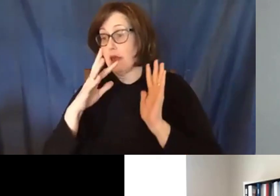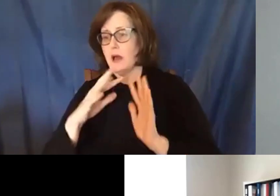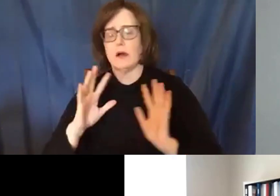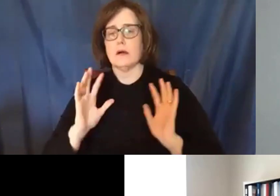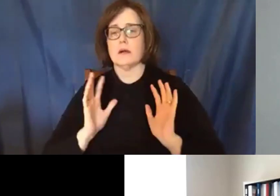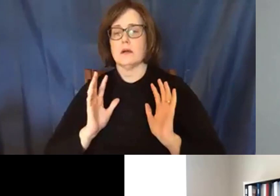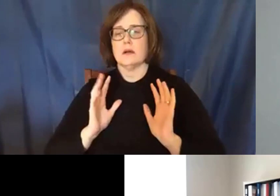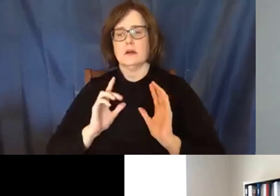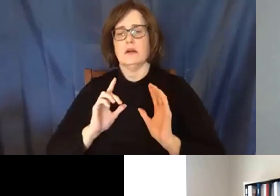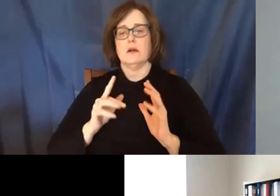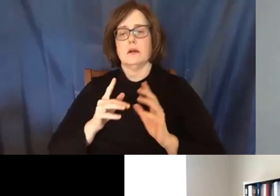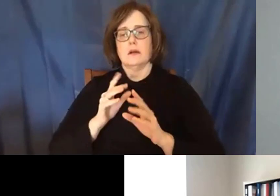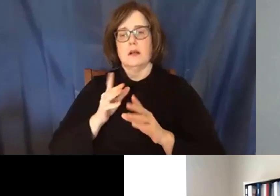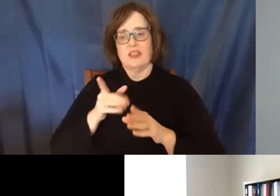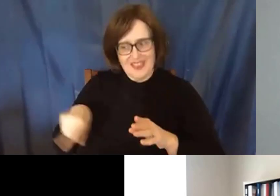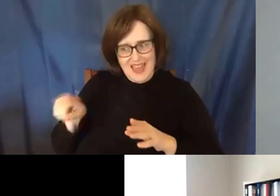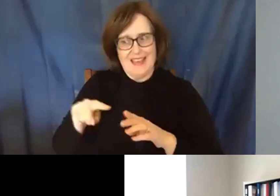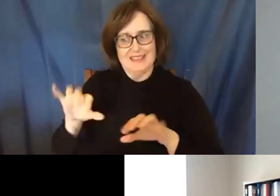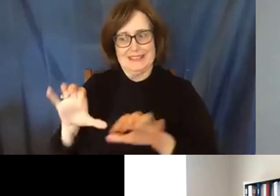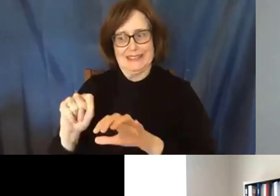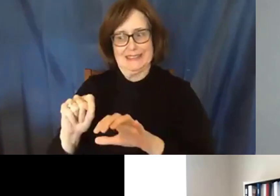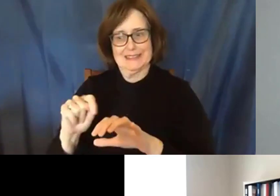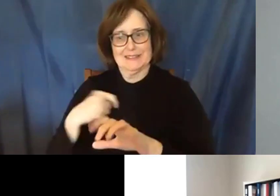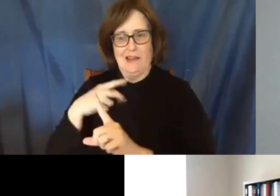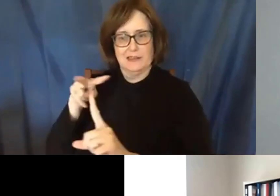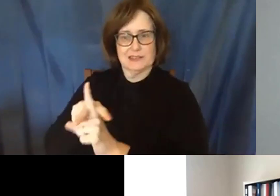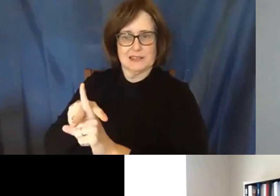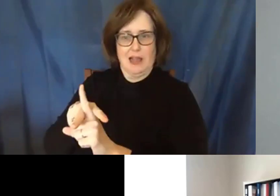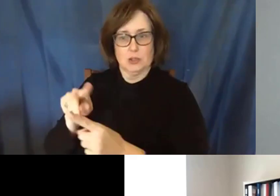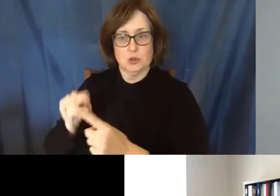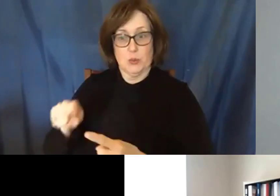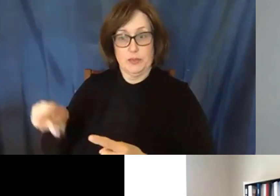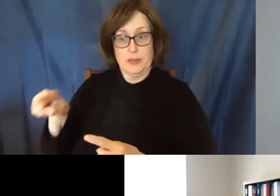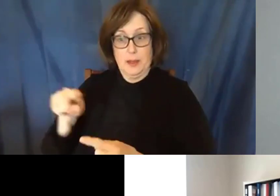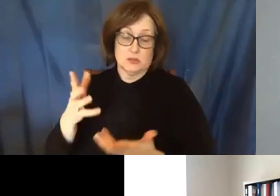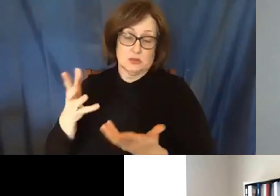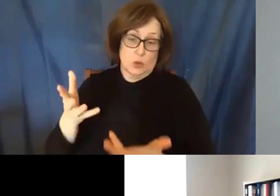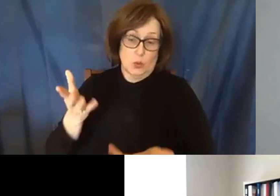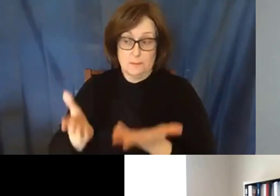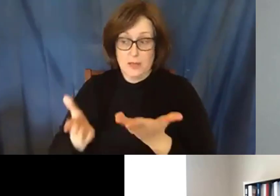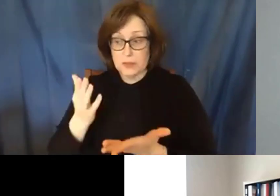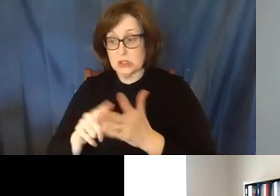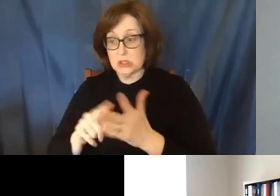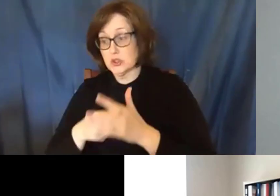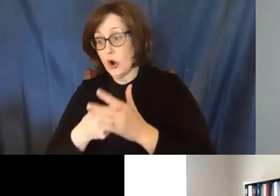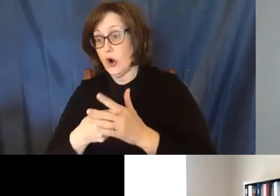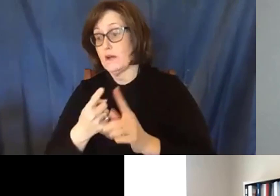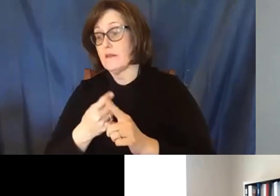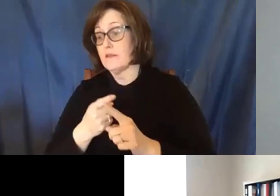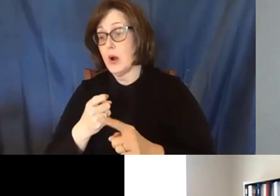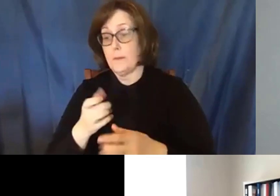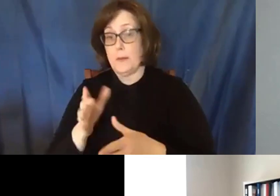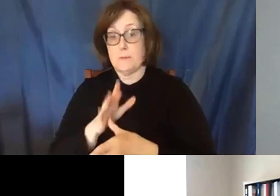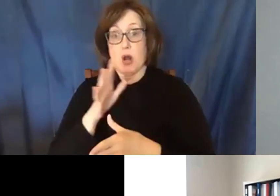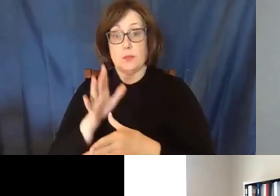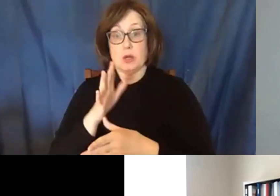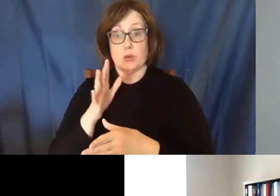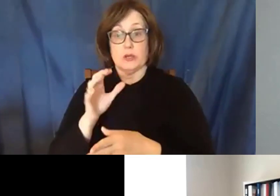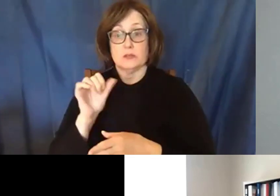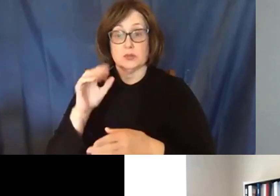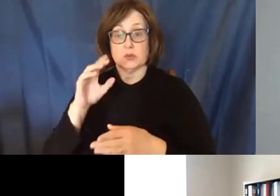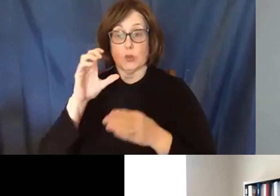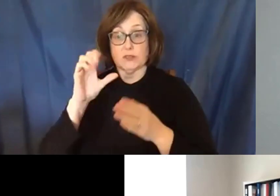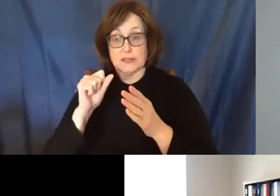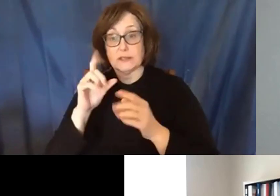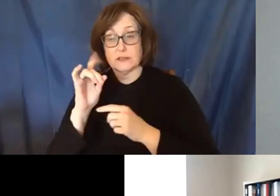bibliographies are out there. But I just wanted to suggest that maybe you start with like primary sources, and looking at the